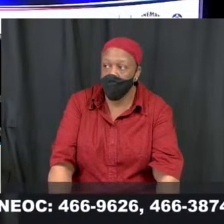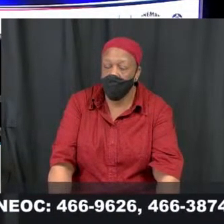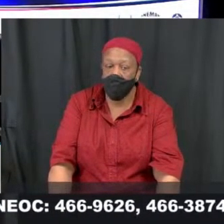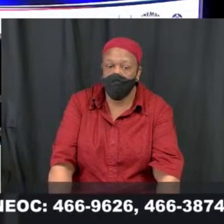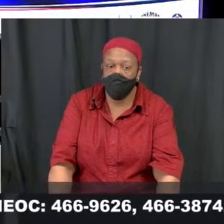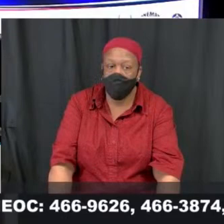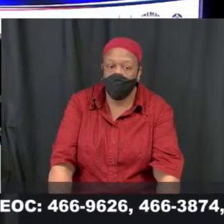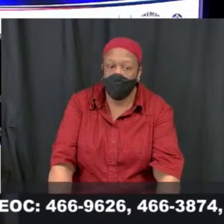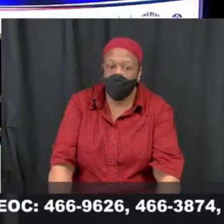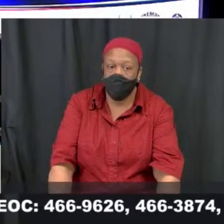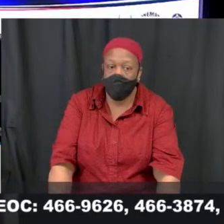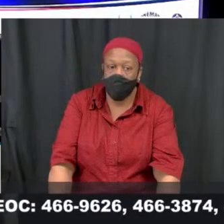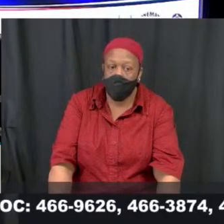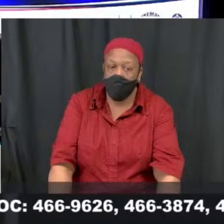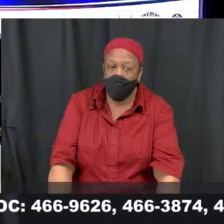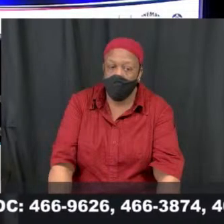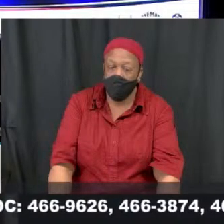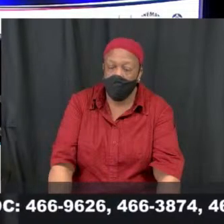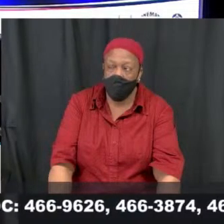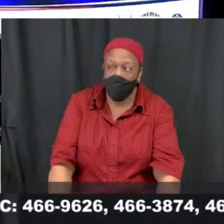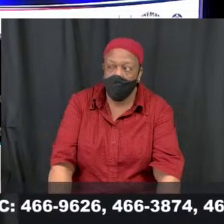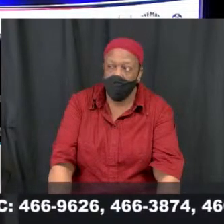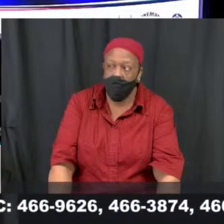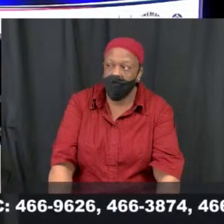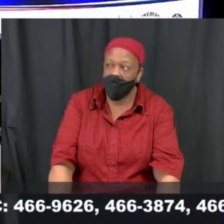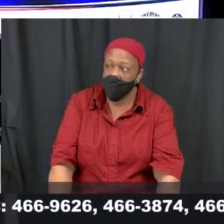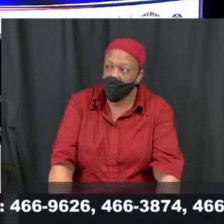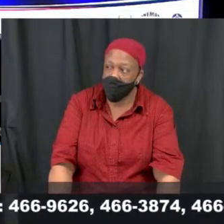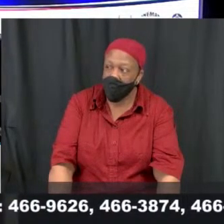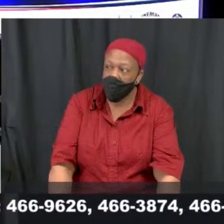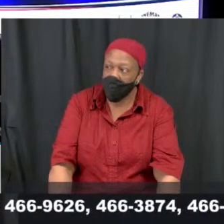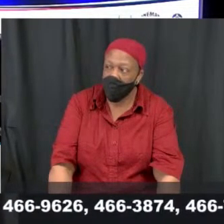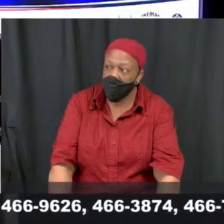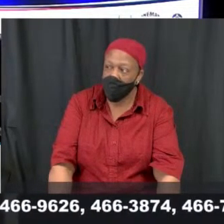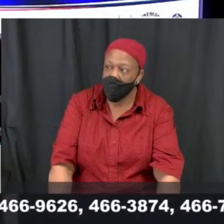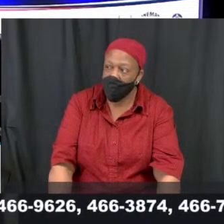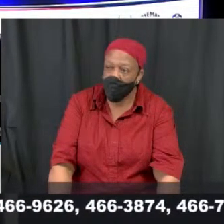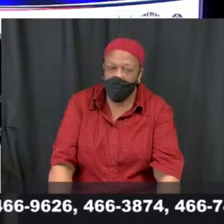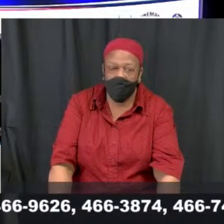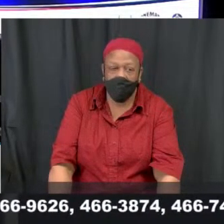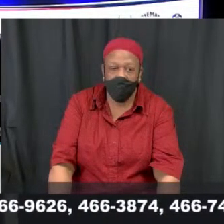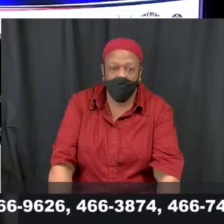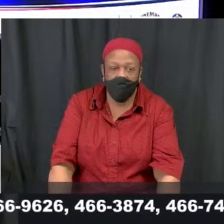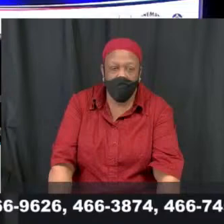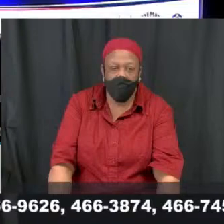on Monday?